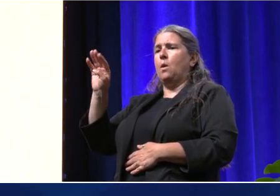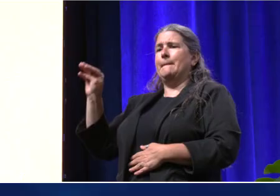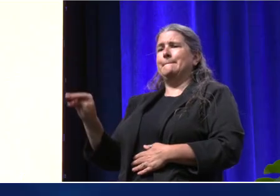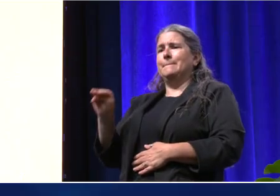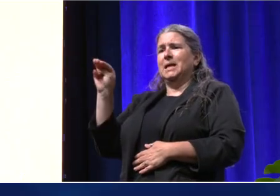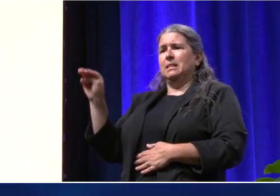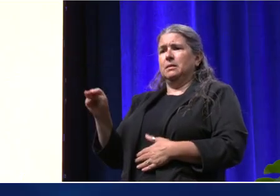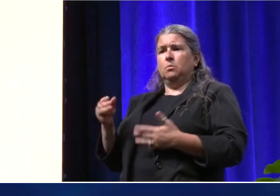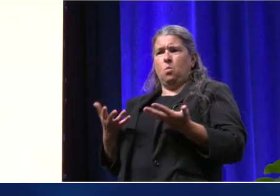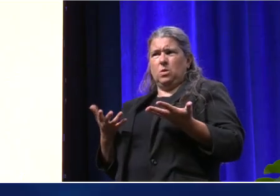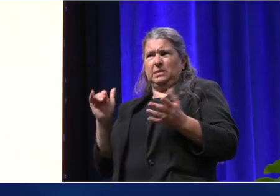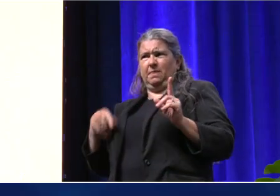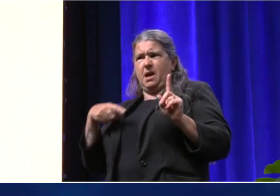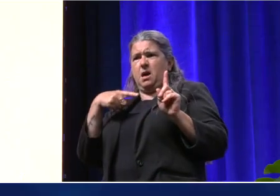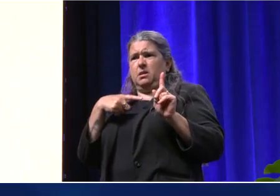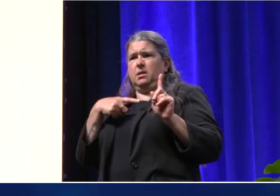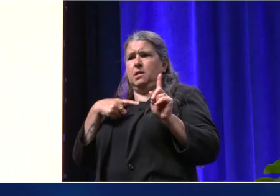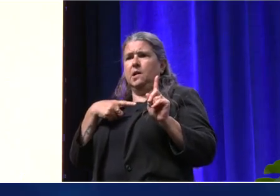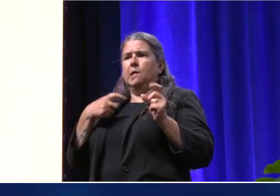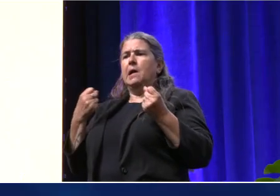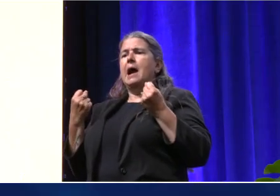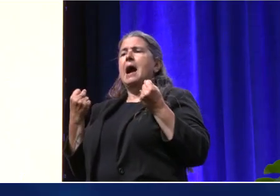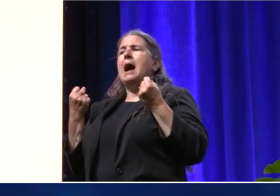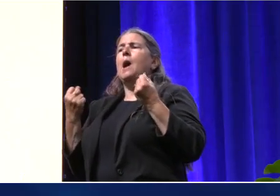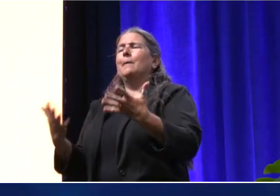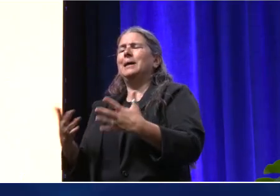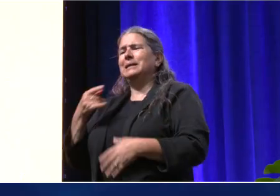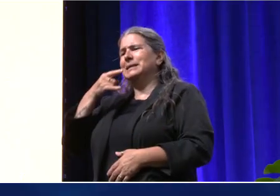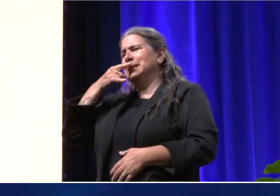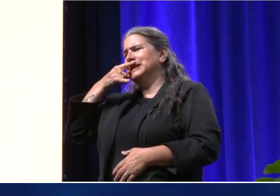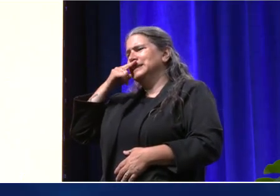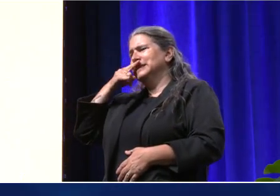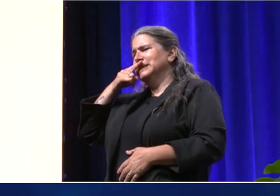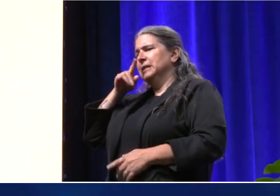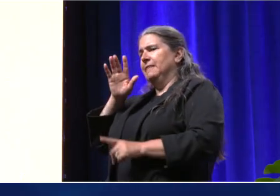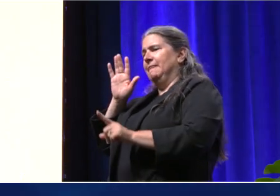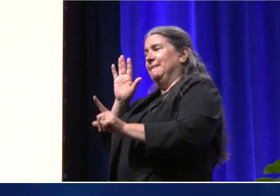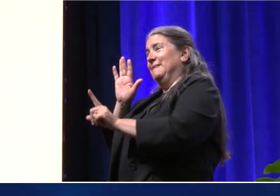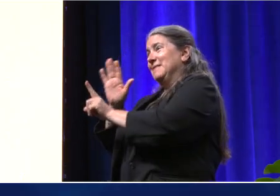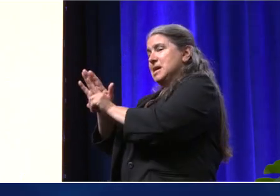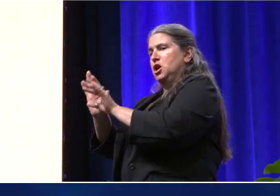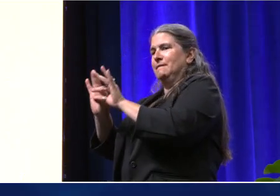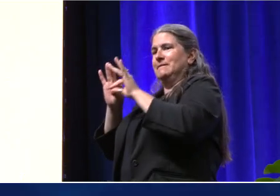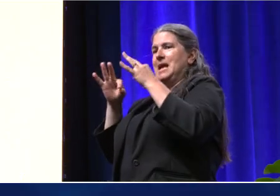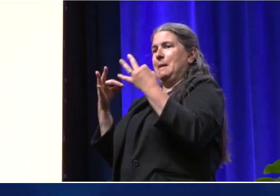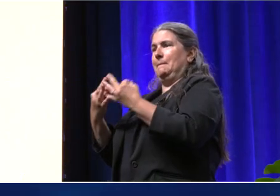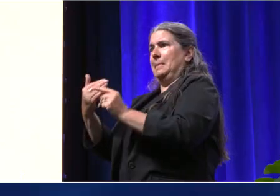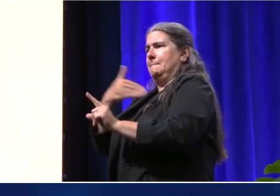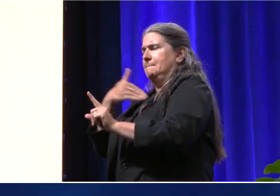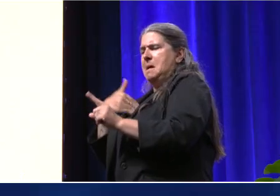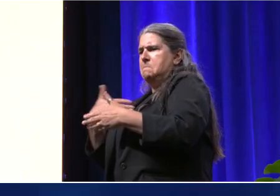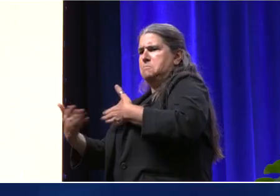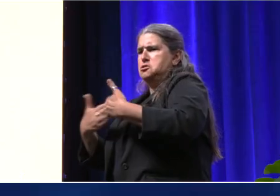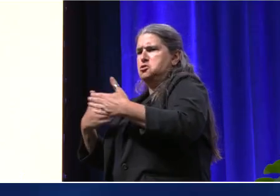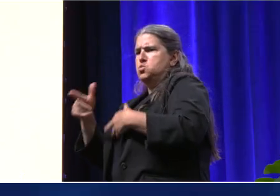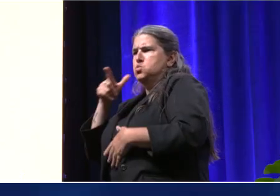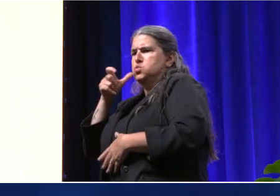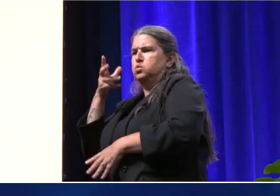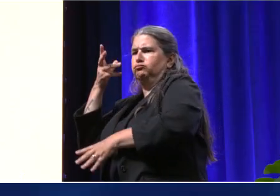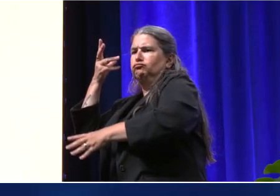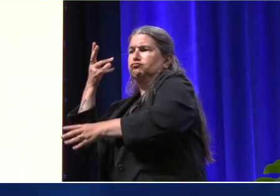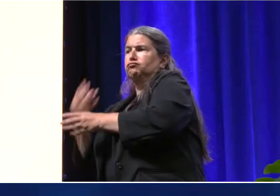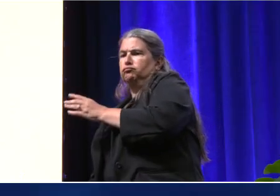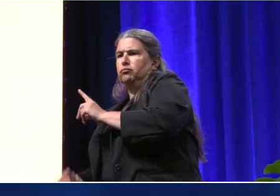1.4 million is the number of kids who have lost a family member to a drug overdose death in the United States.